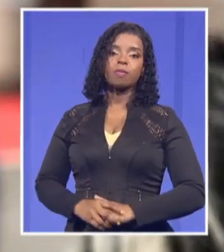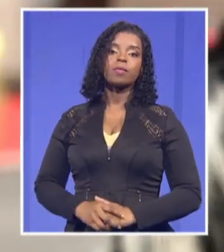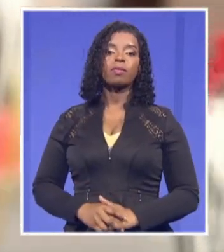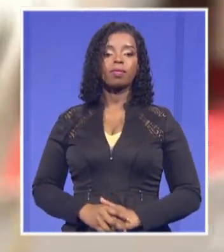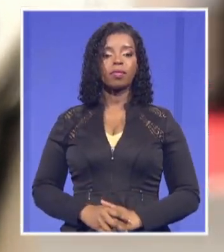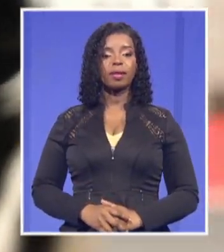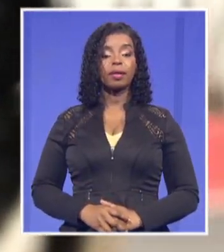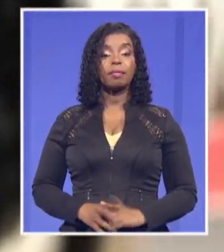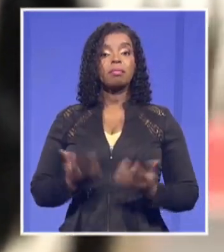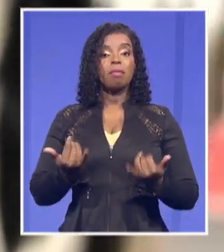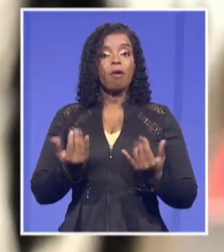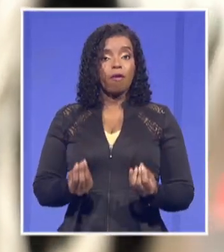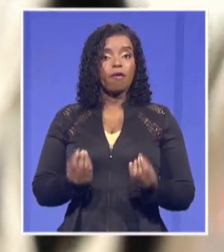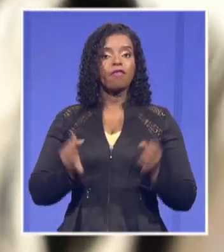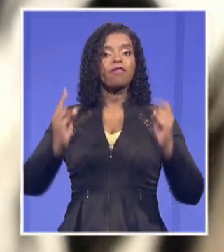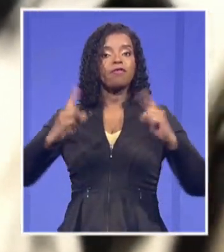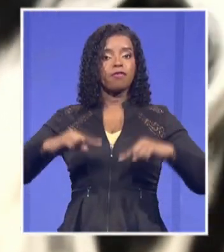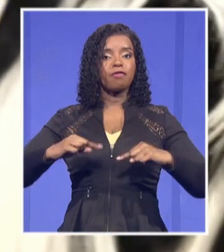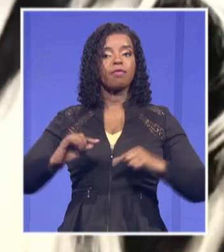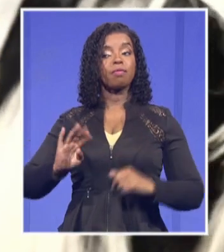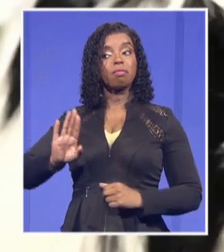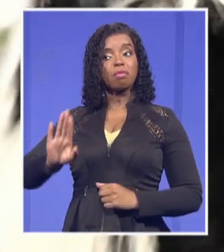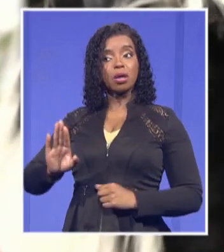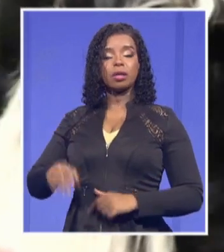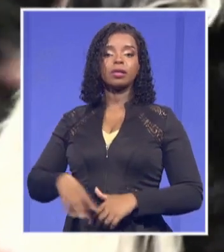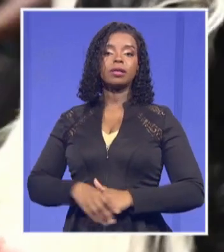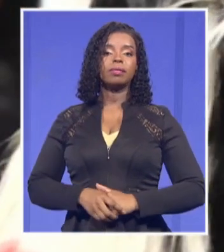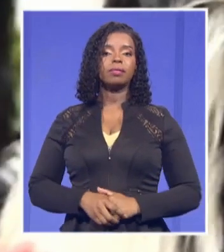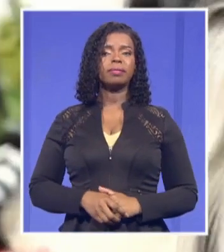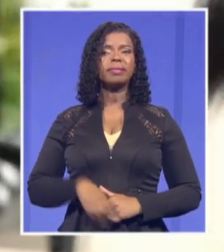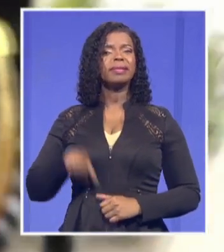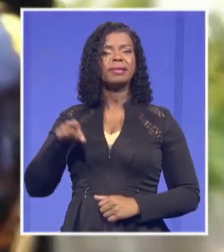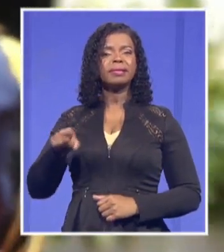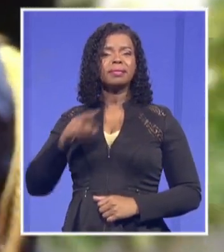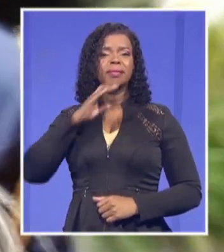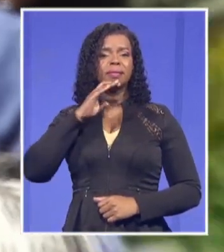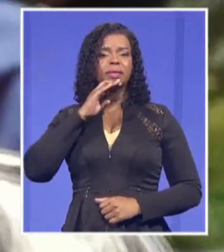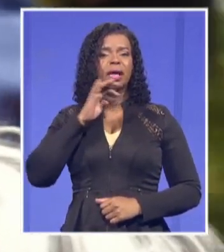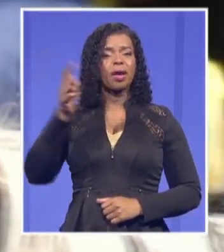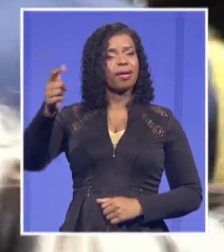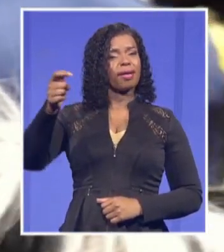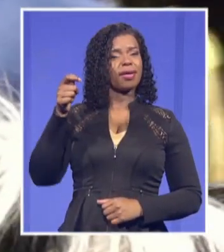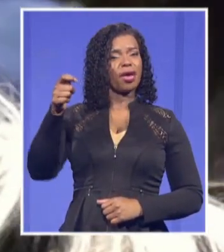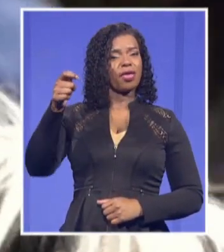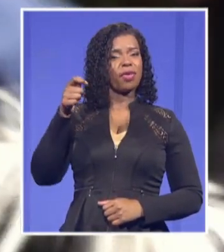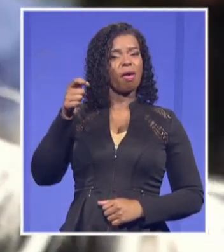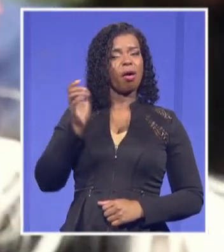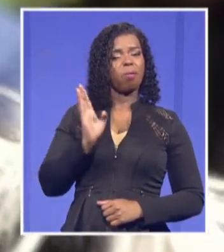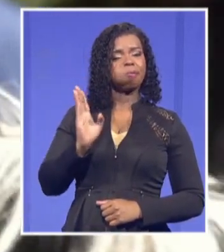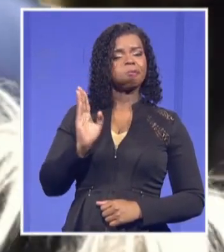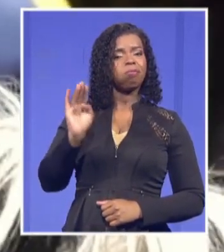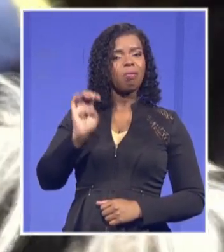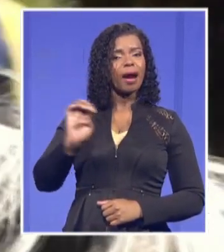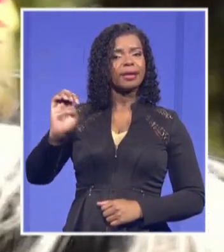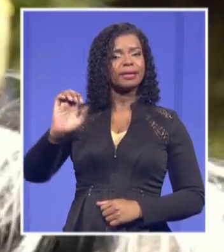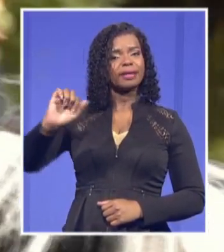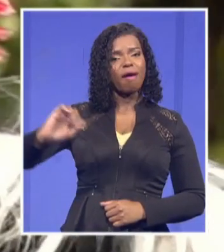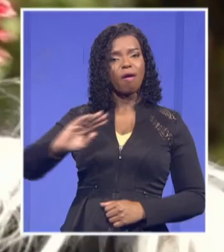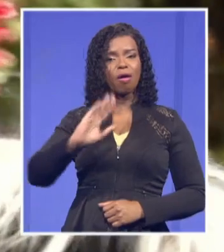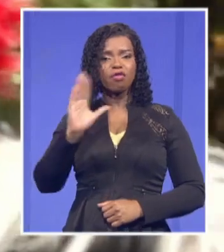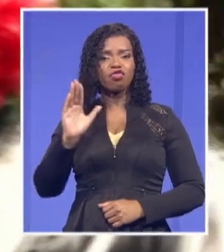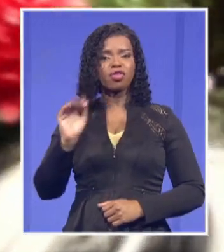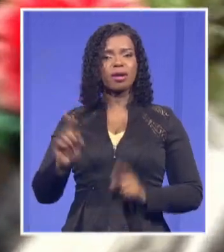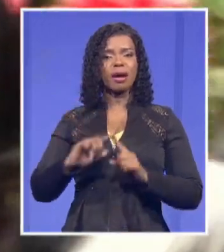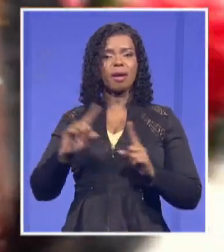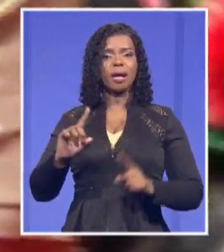hostilities agreement, how does it place Kenya, being in East Africa, seeing that it's Southern